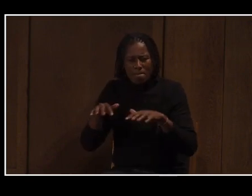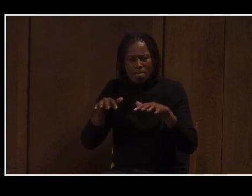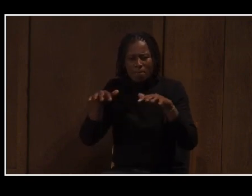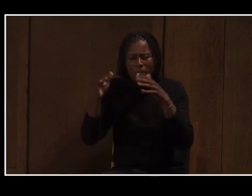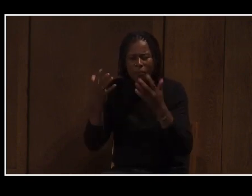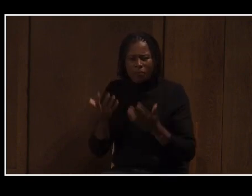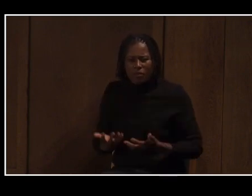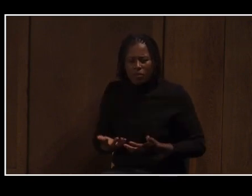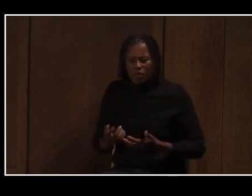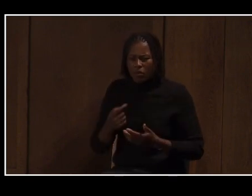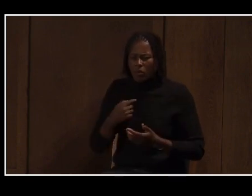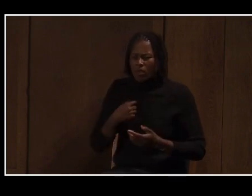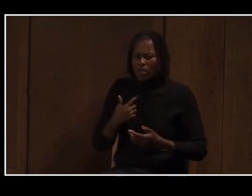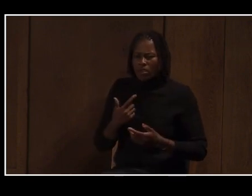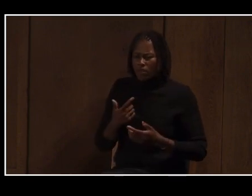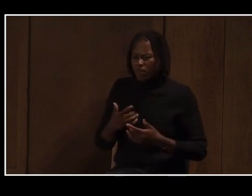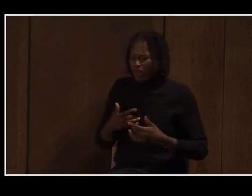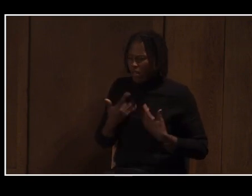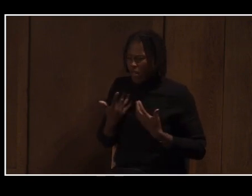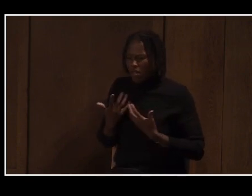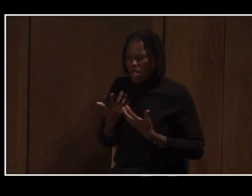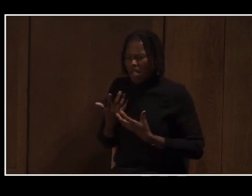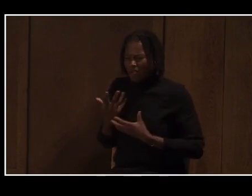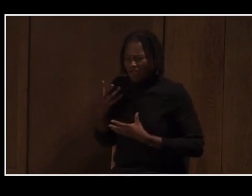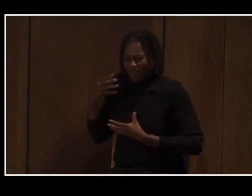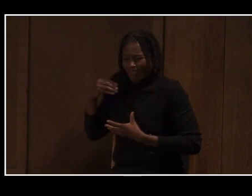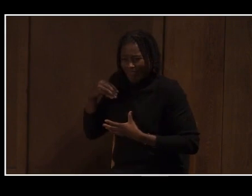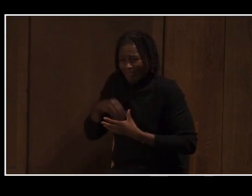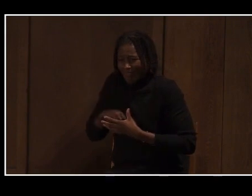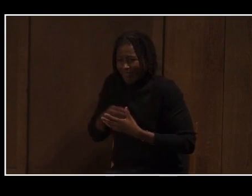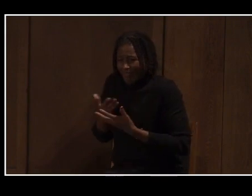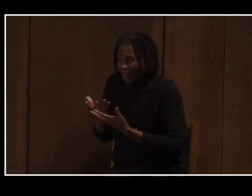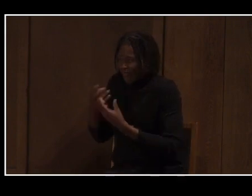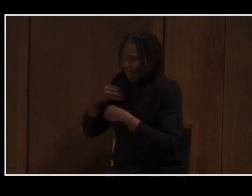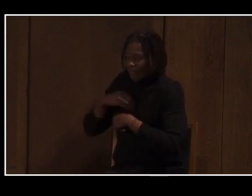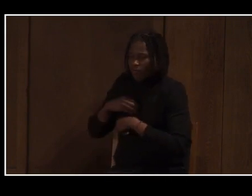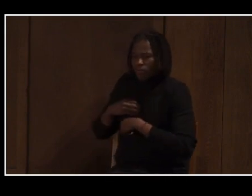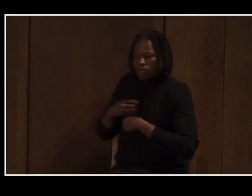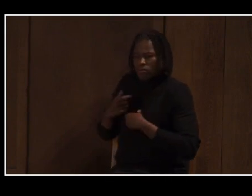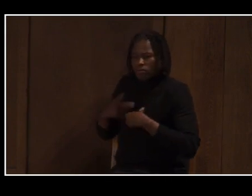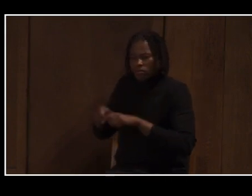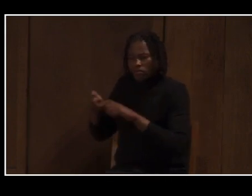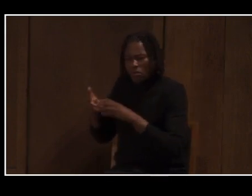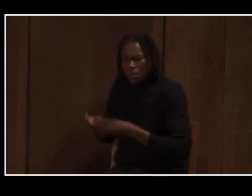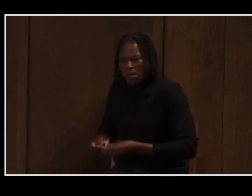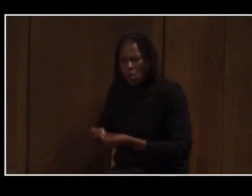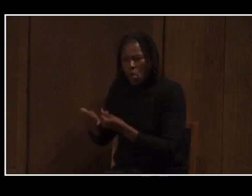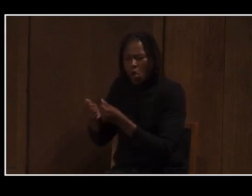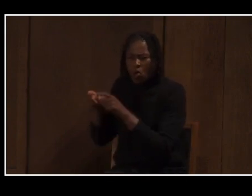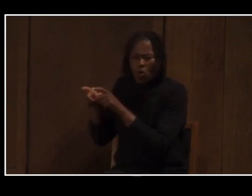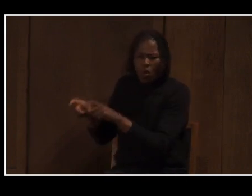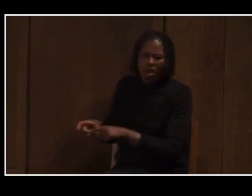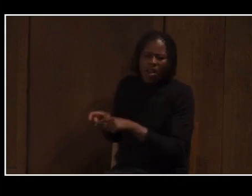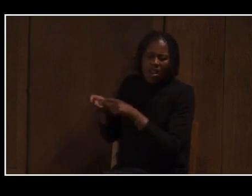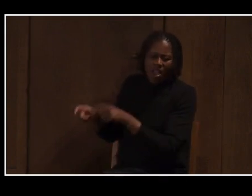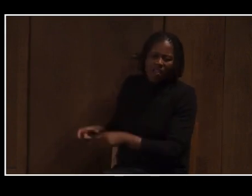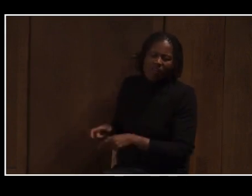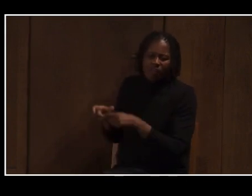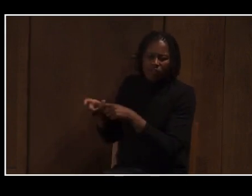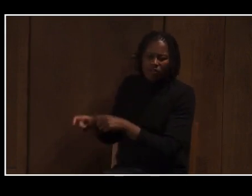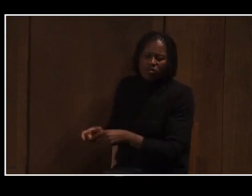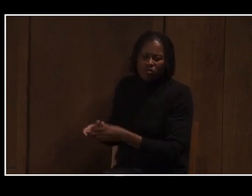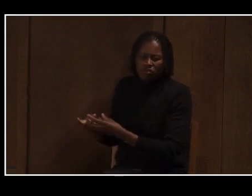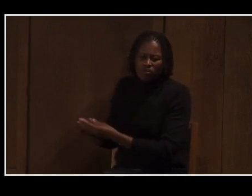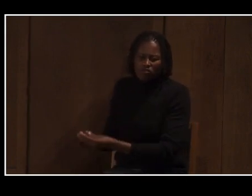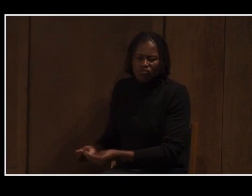in which we are left to burn or to rot. Once upon a time, at the end